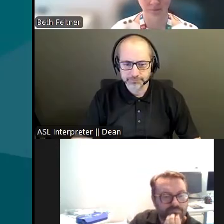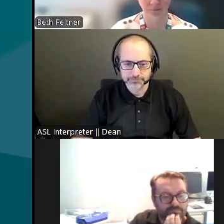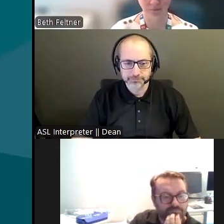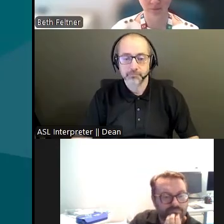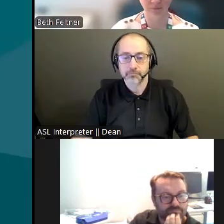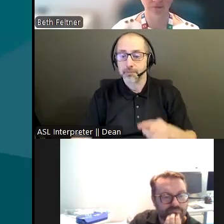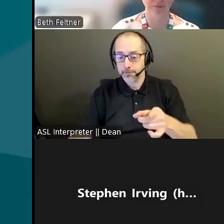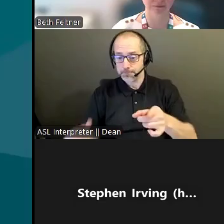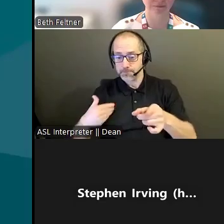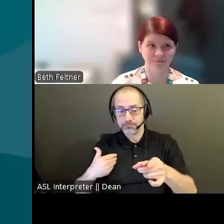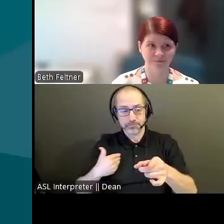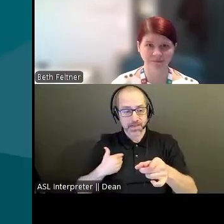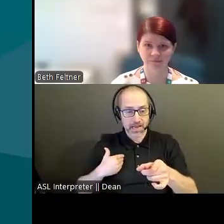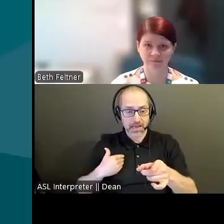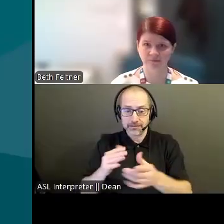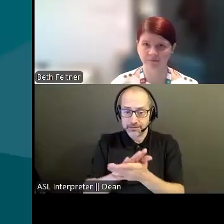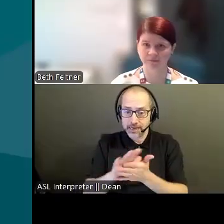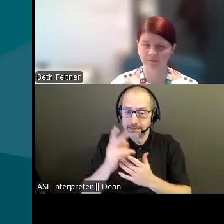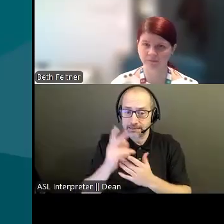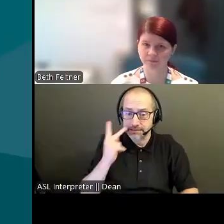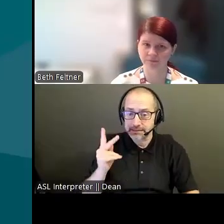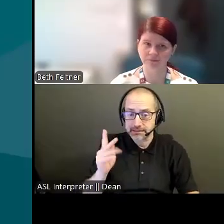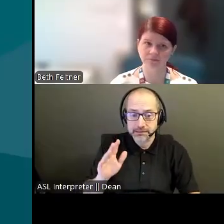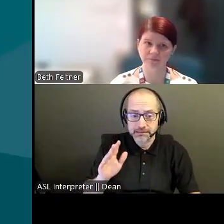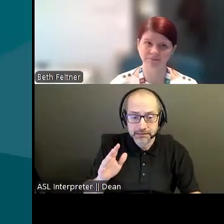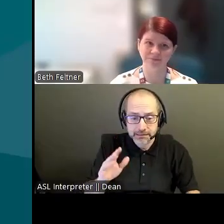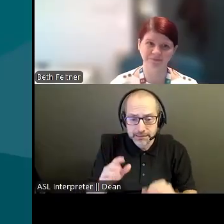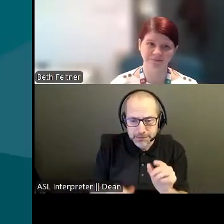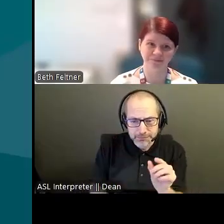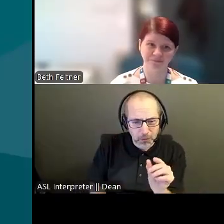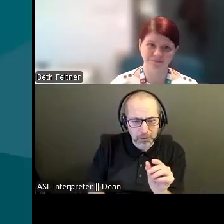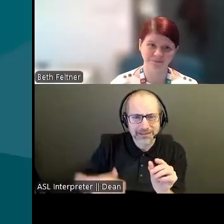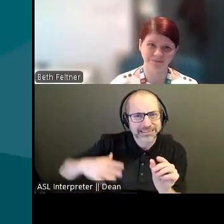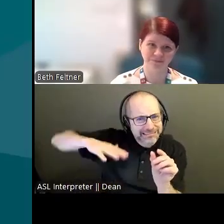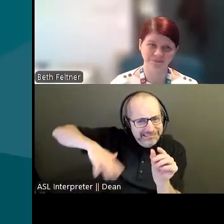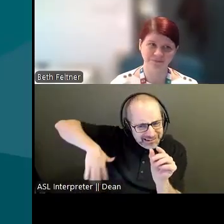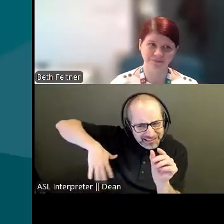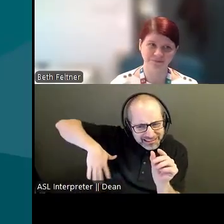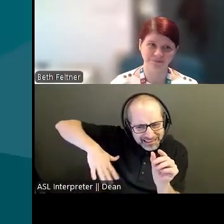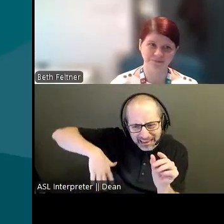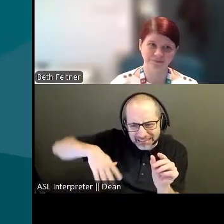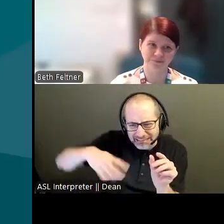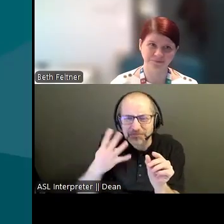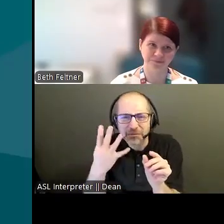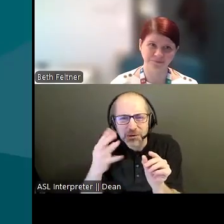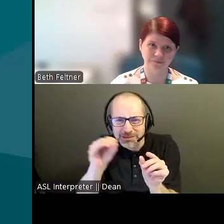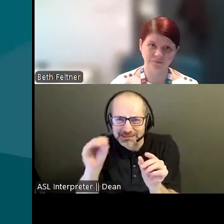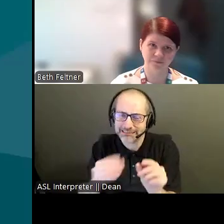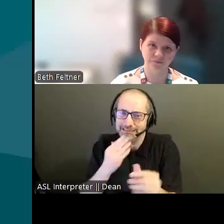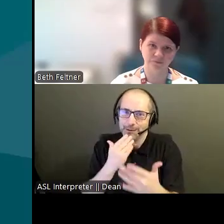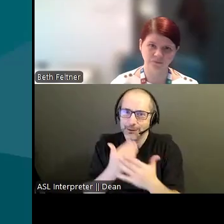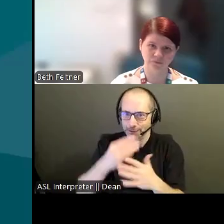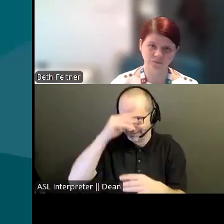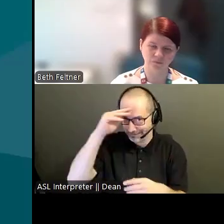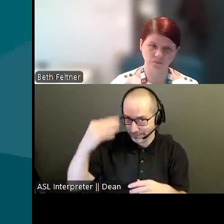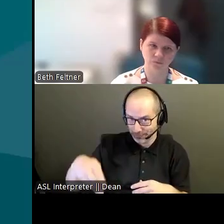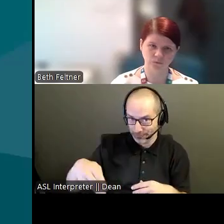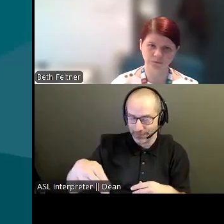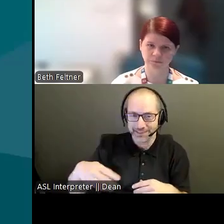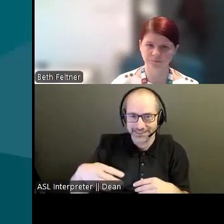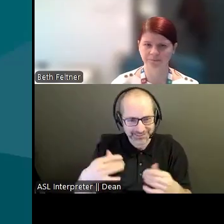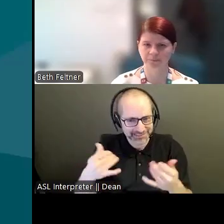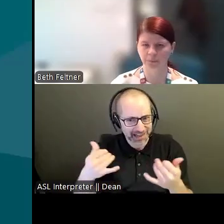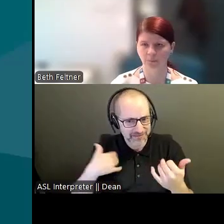Okay, well, that's nice to see that the smallest percentage have never had their hearing tested. So yeah, we've got a good